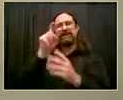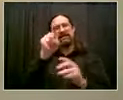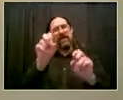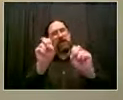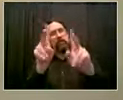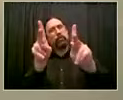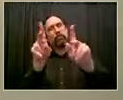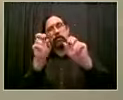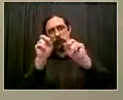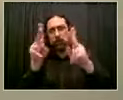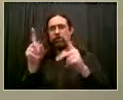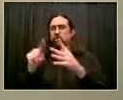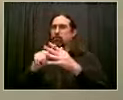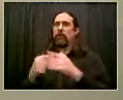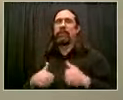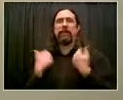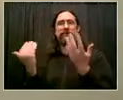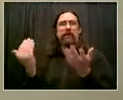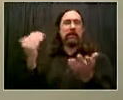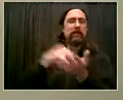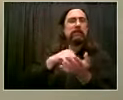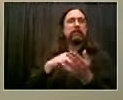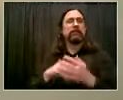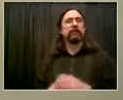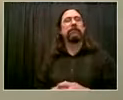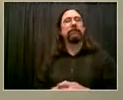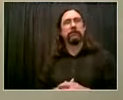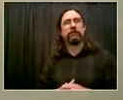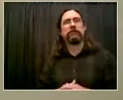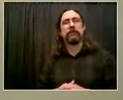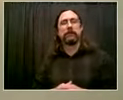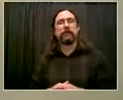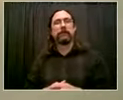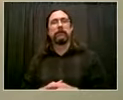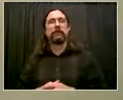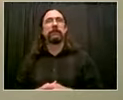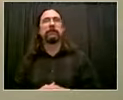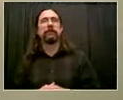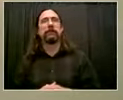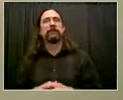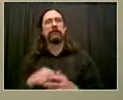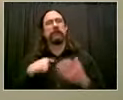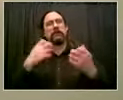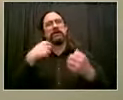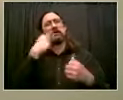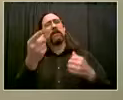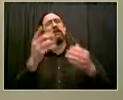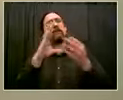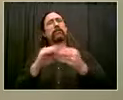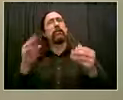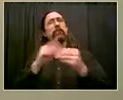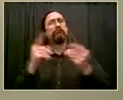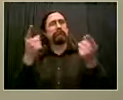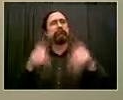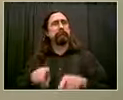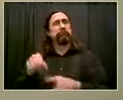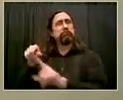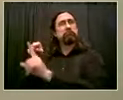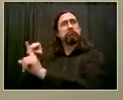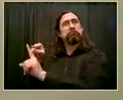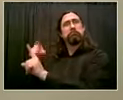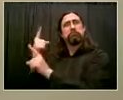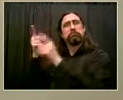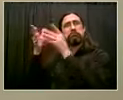people a year in East Harlem. But let me tell you this one. A brother came home after 20 years, homeless.